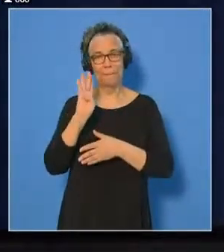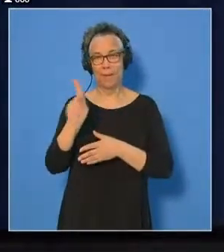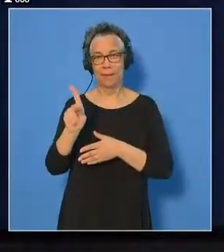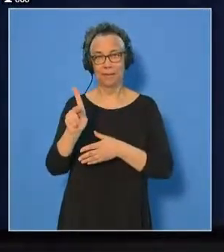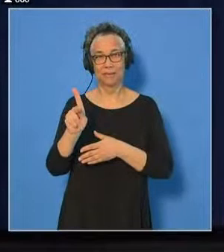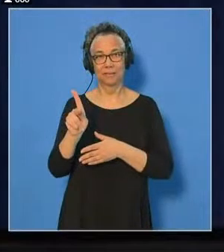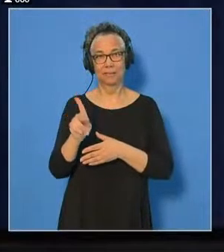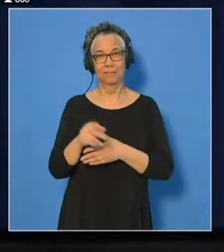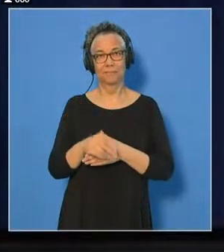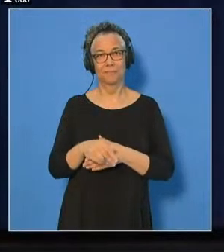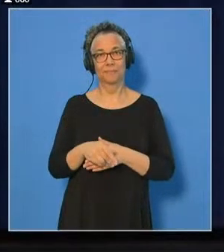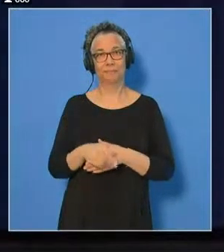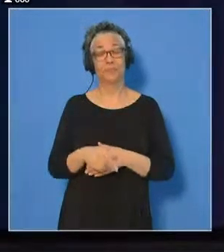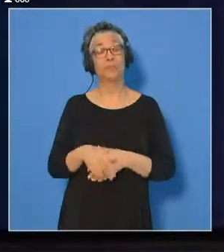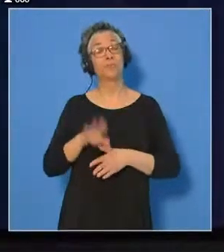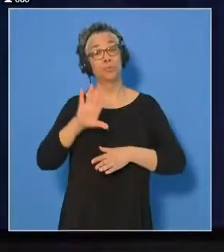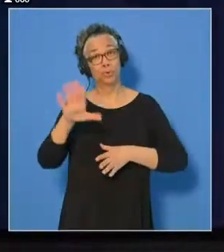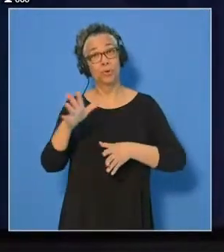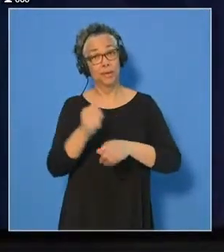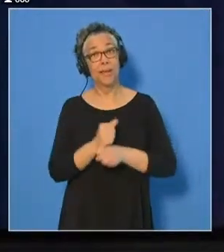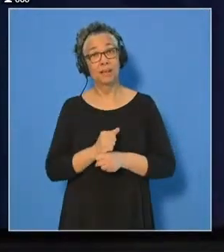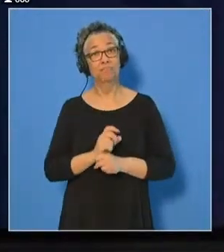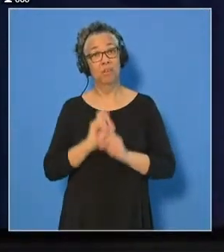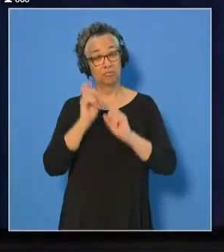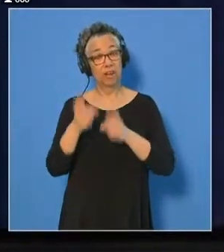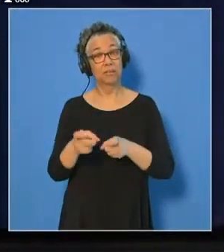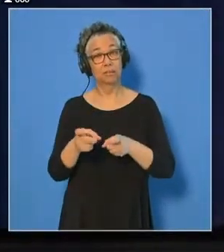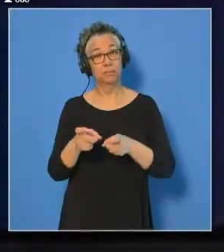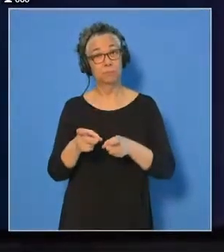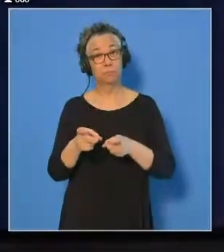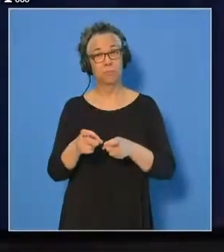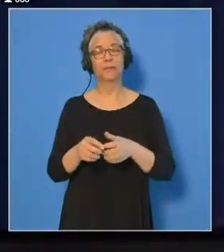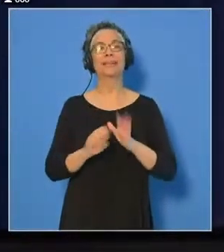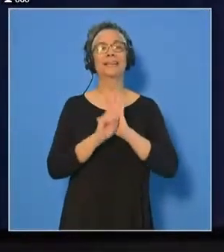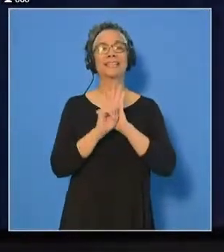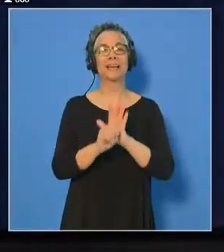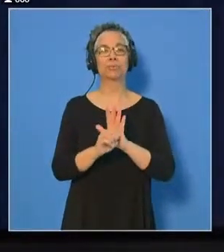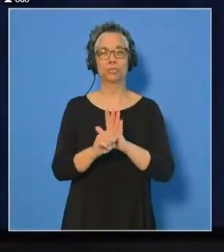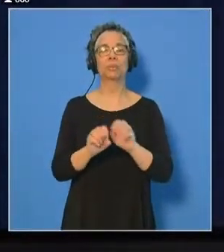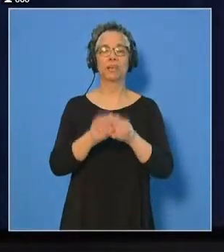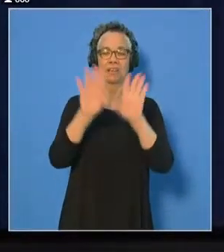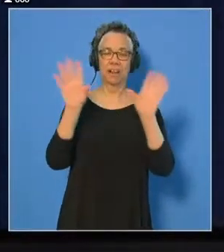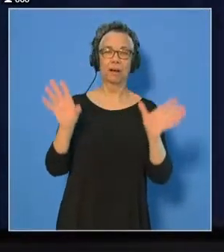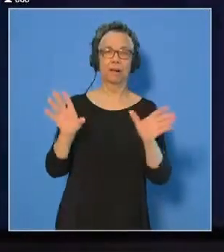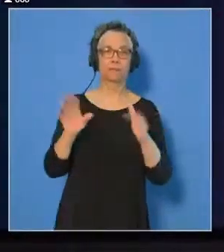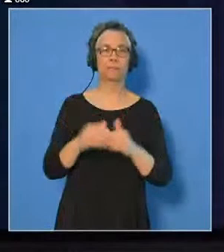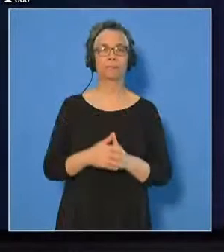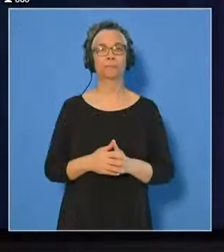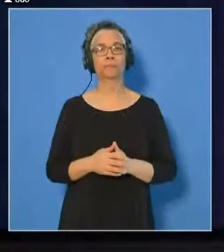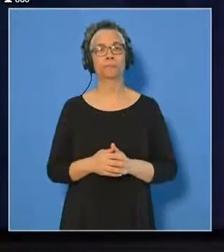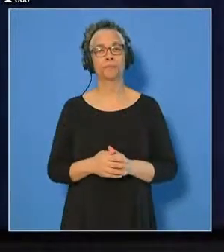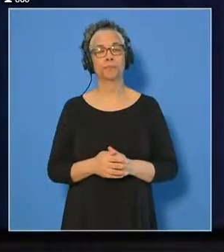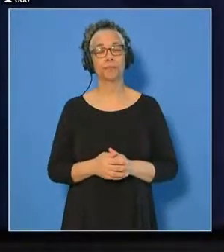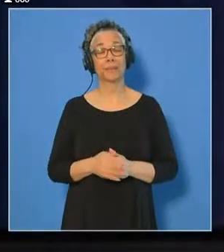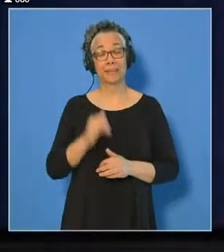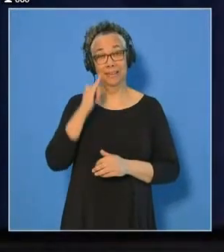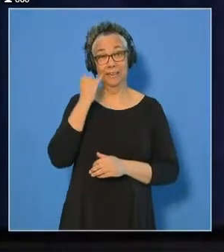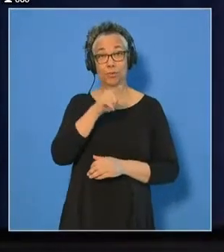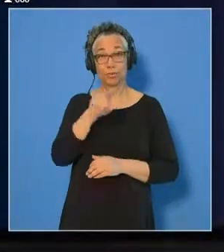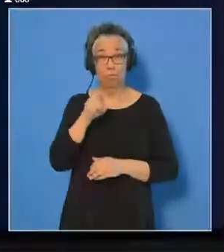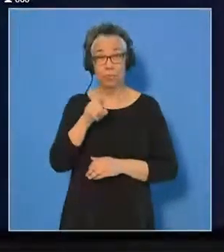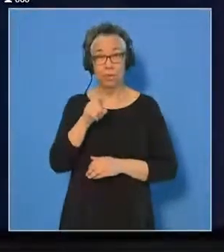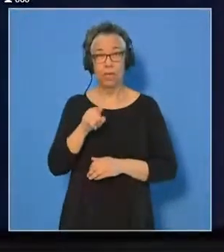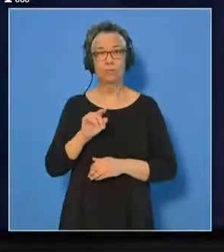in effect, you are receiving a grant. Let me give an example and to clarify how this works. If you are a